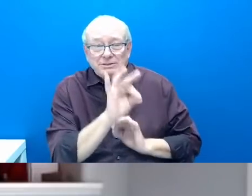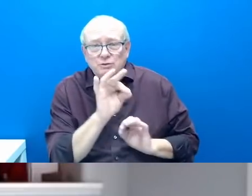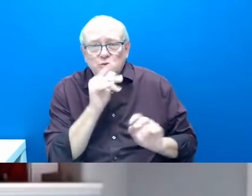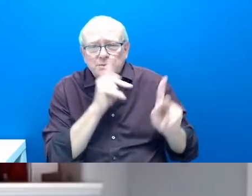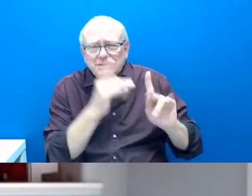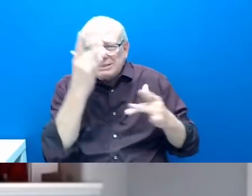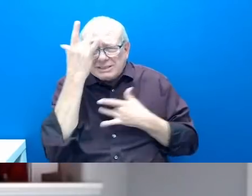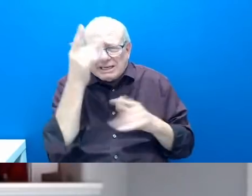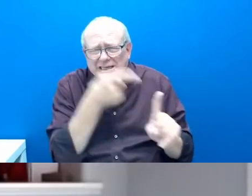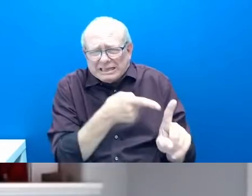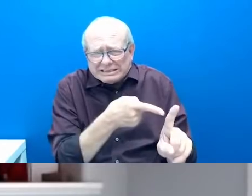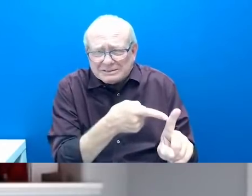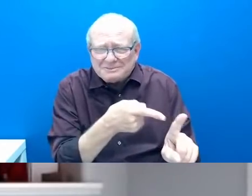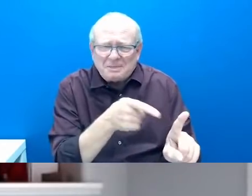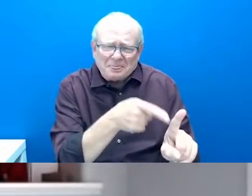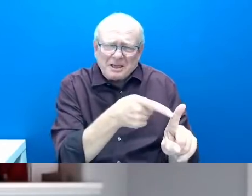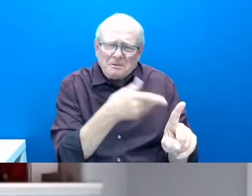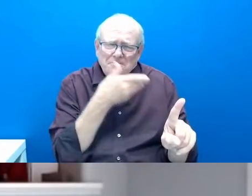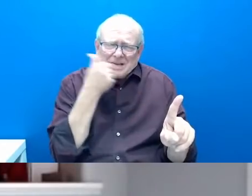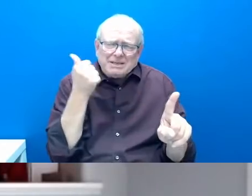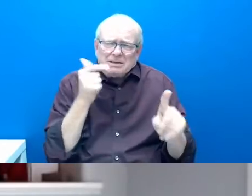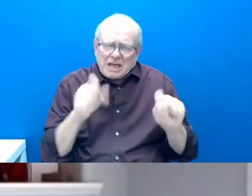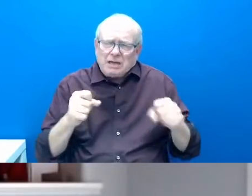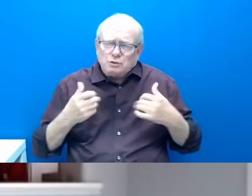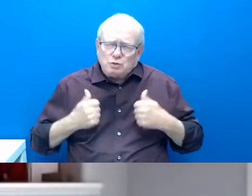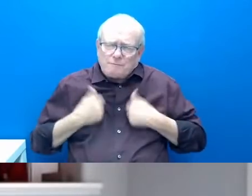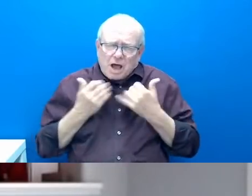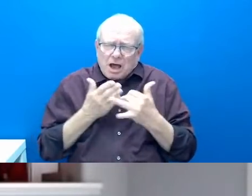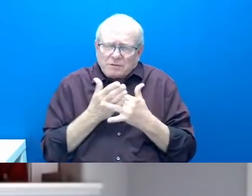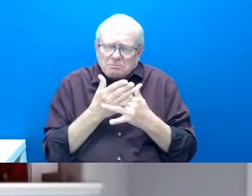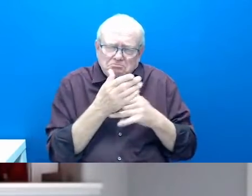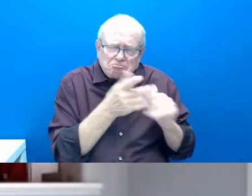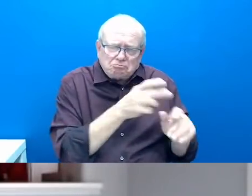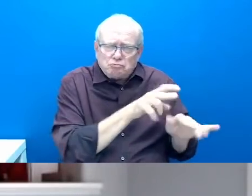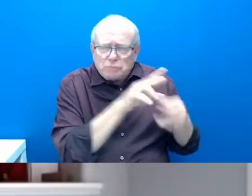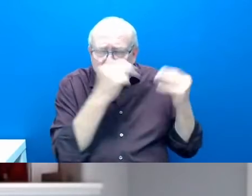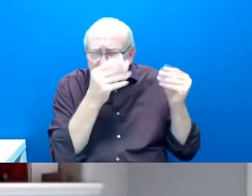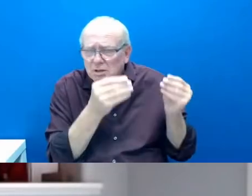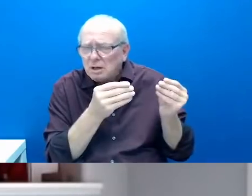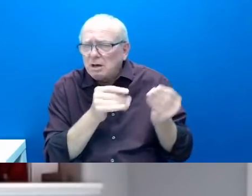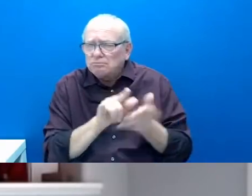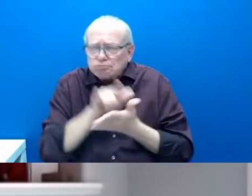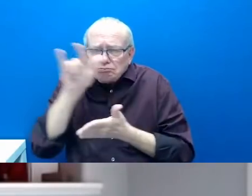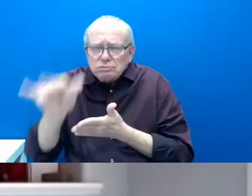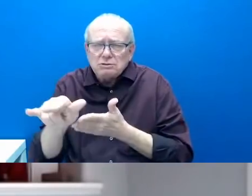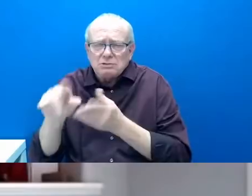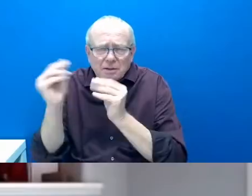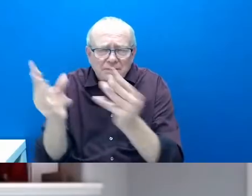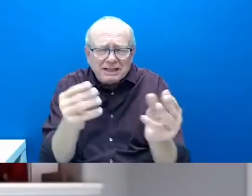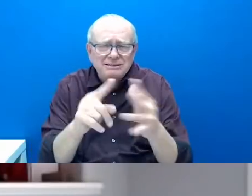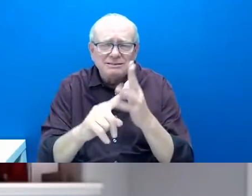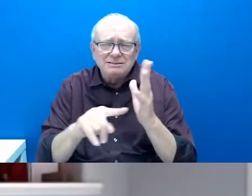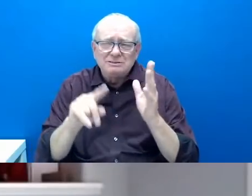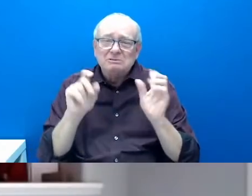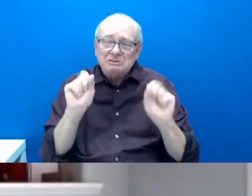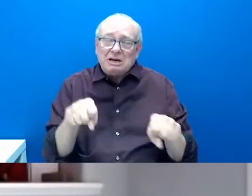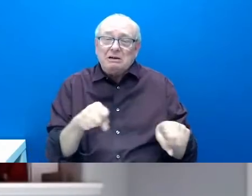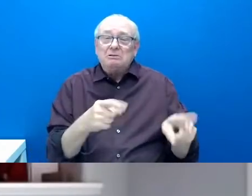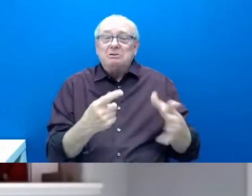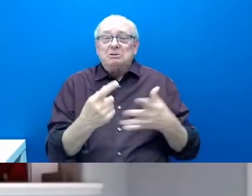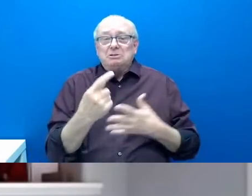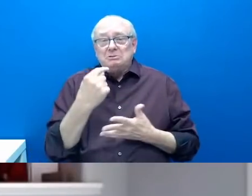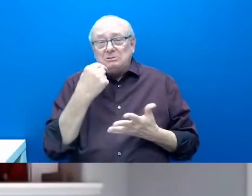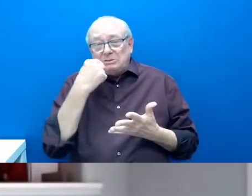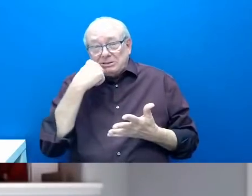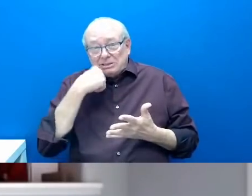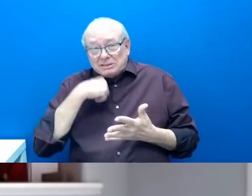best survive transport, and that is actually quite challenging. We have patients who are on a ventilator for 6 days with COVID, and it